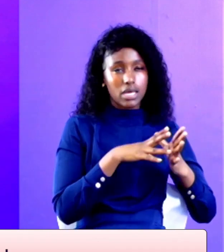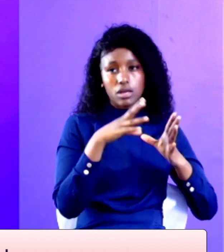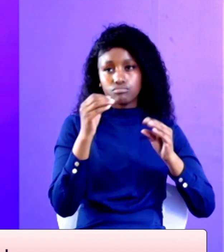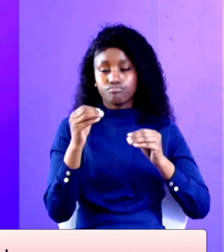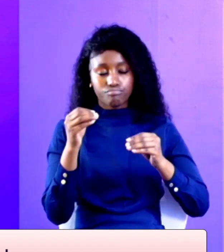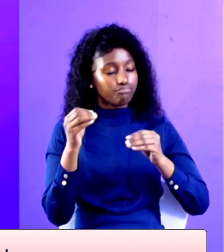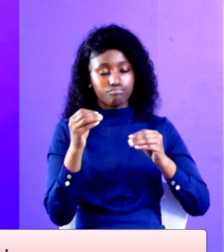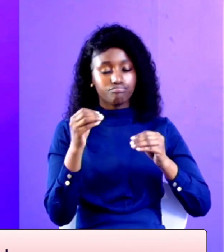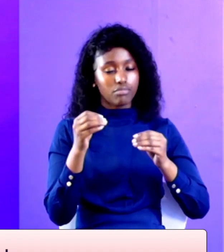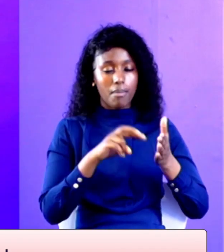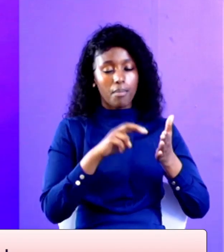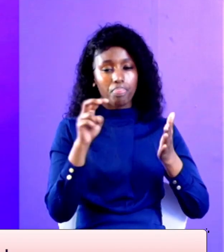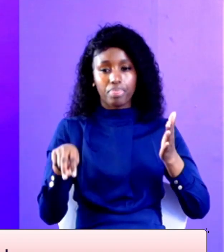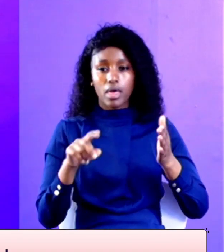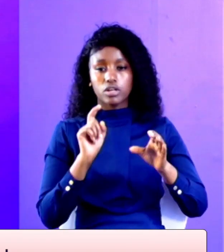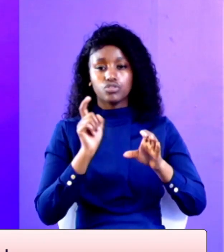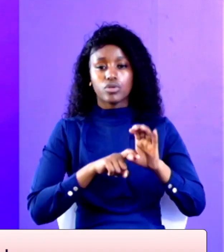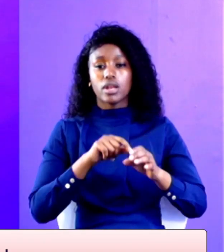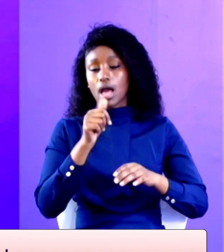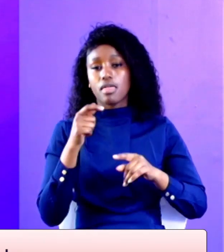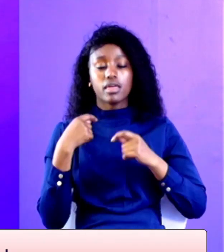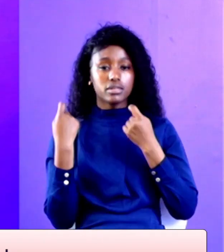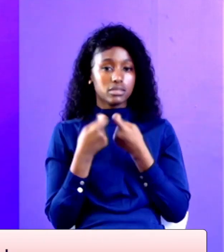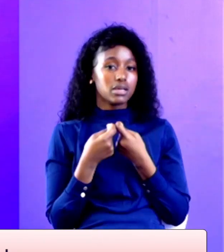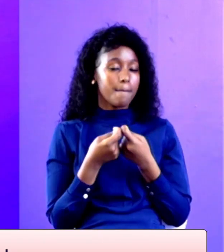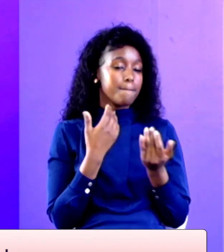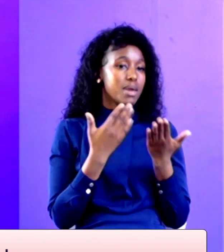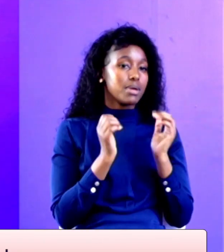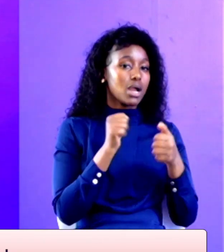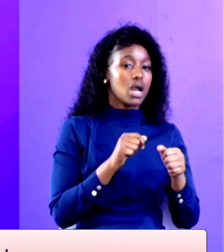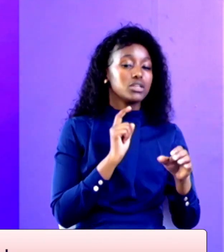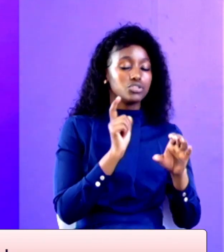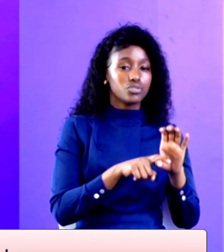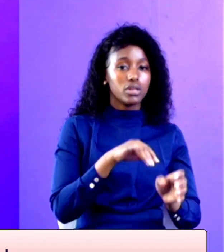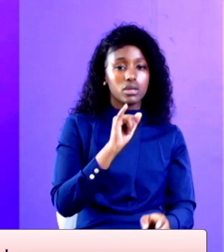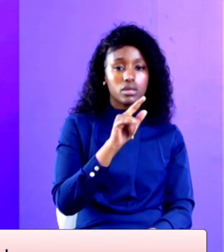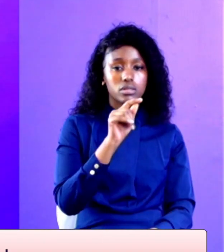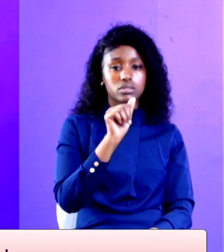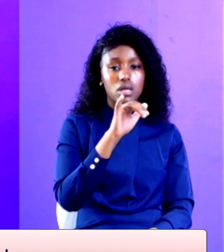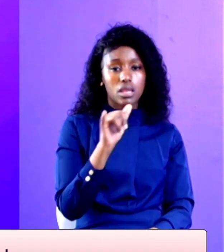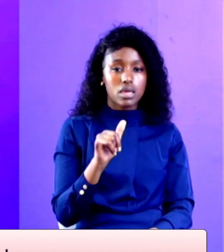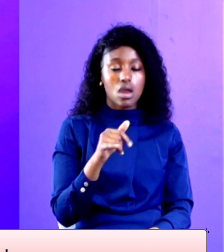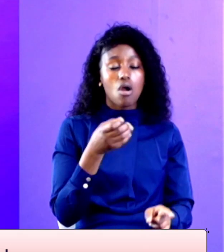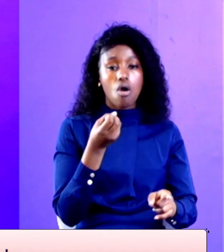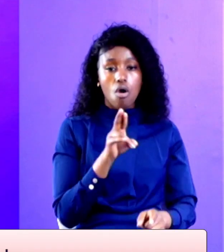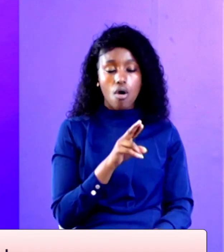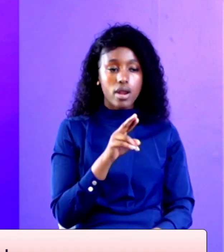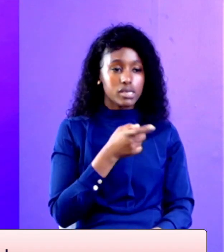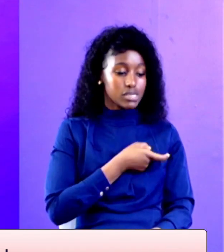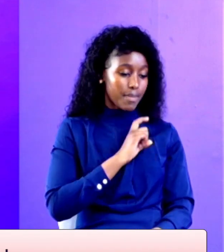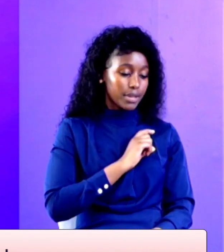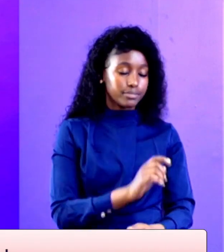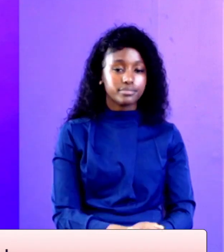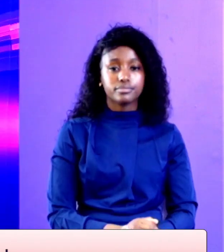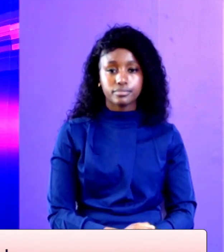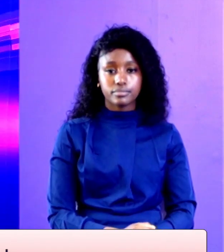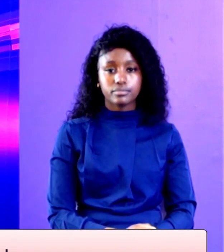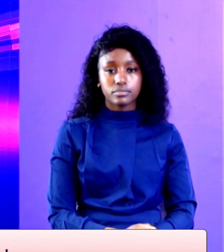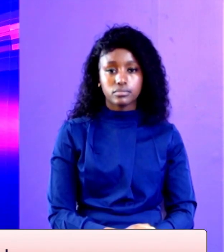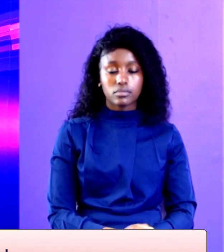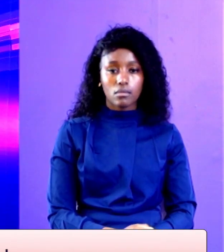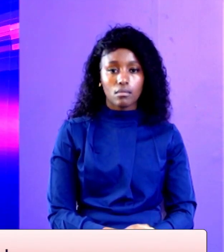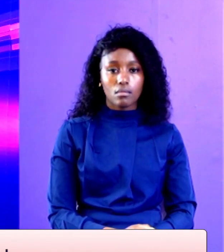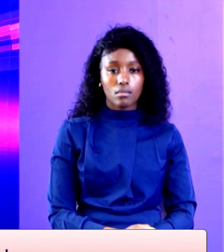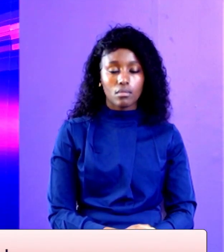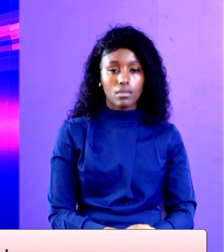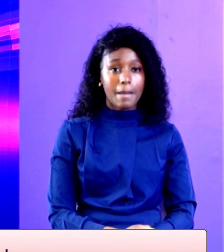of the club and be sold to either Italy, Serie A, or Spain. I think so. But, even if he leaves, he